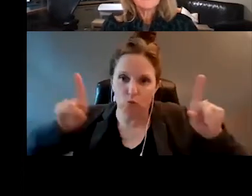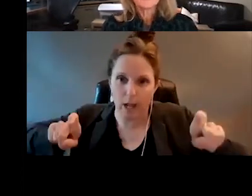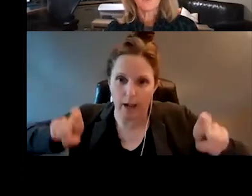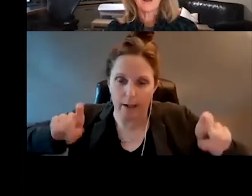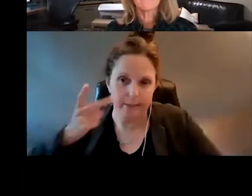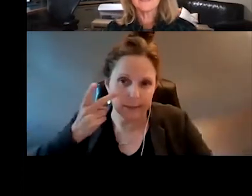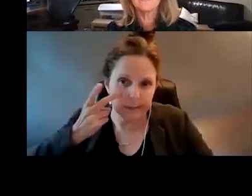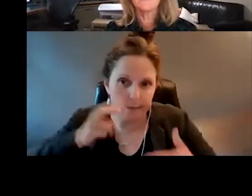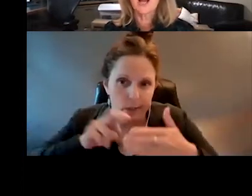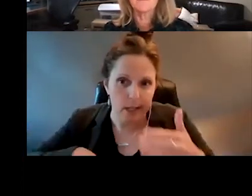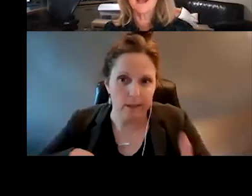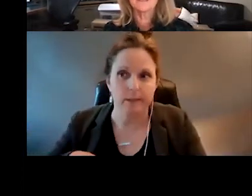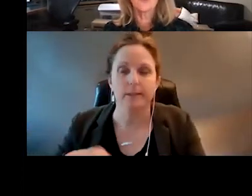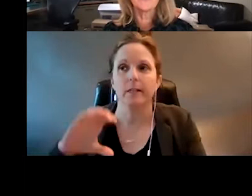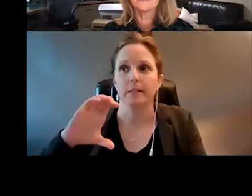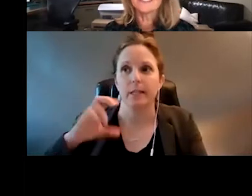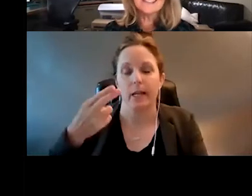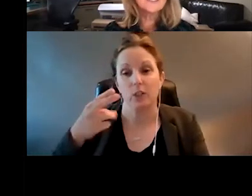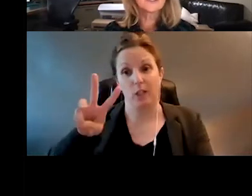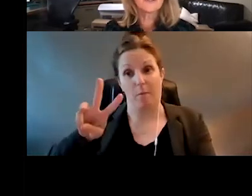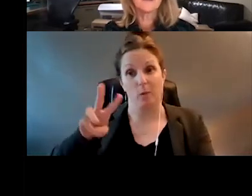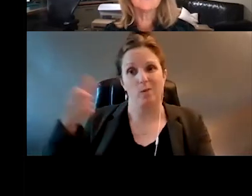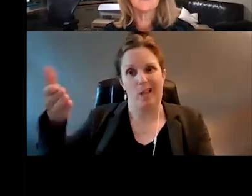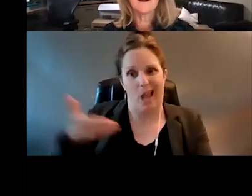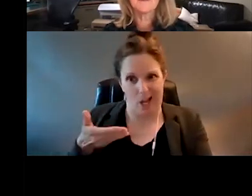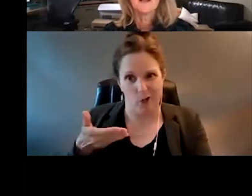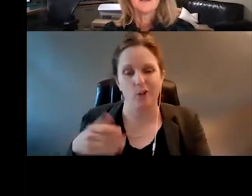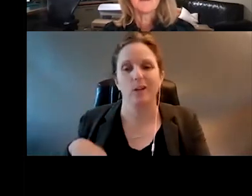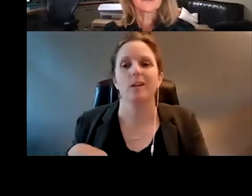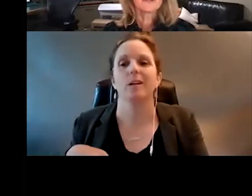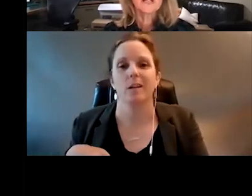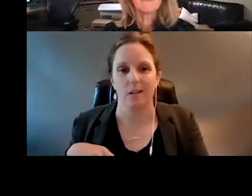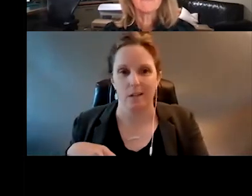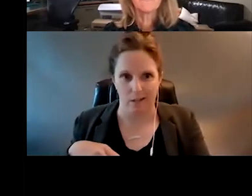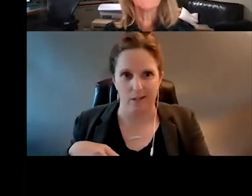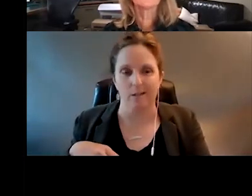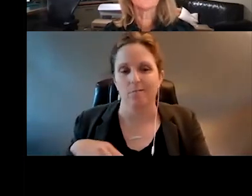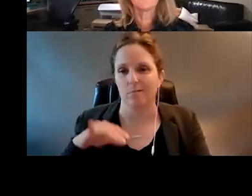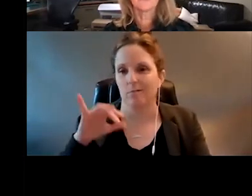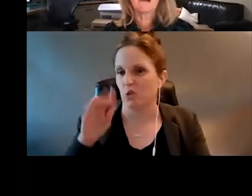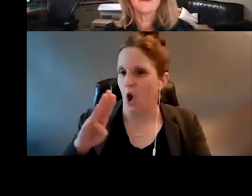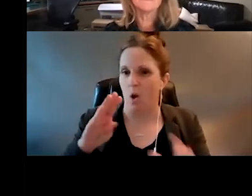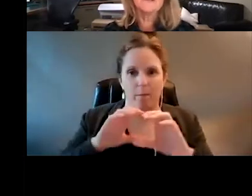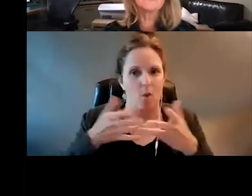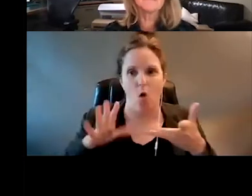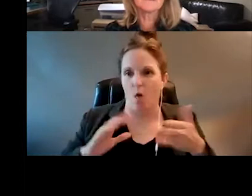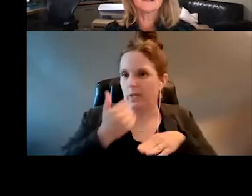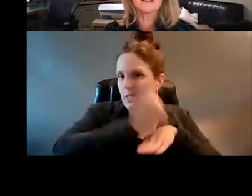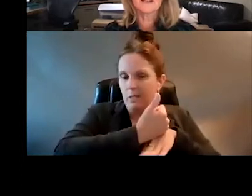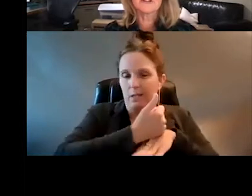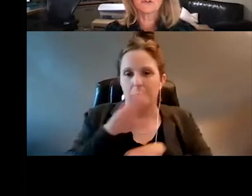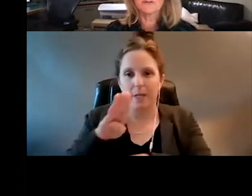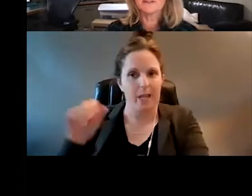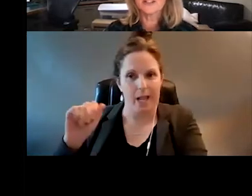was CVFS, and then it became ACCS. But really our next step is to go to a very